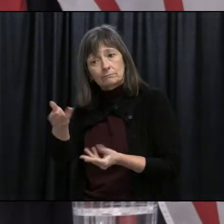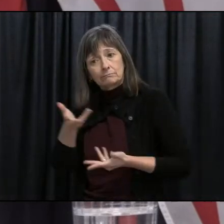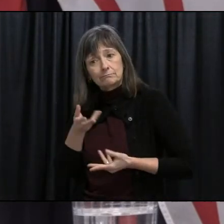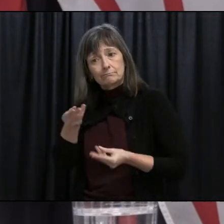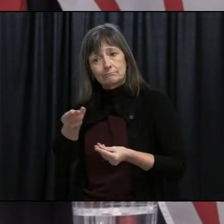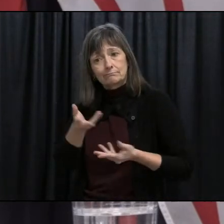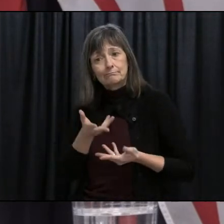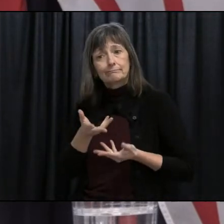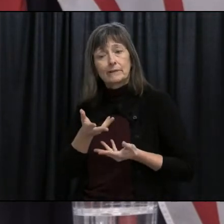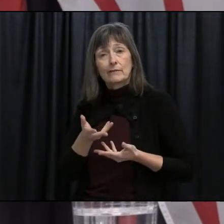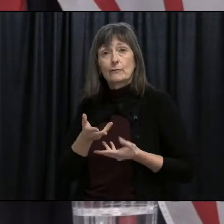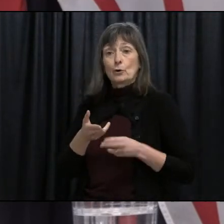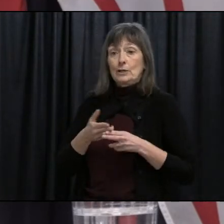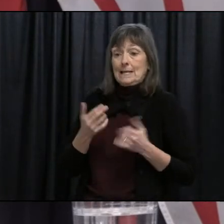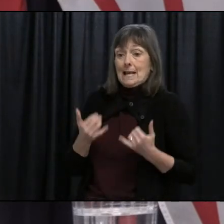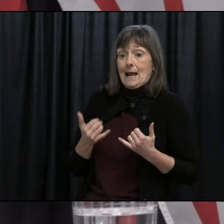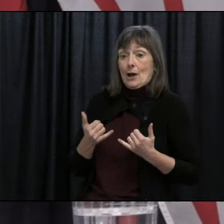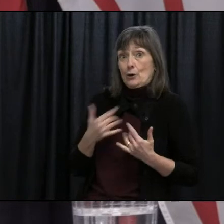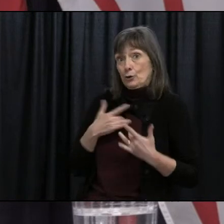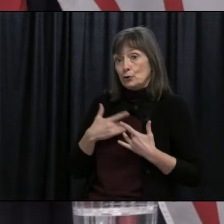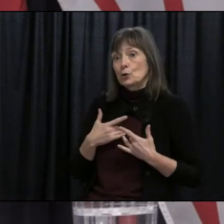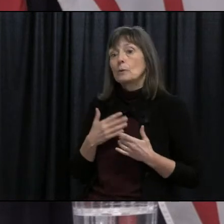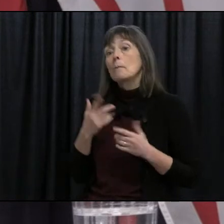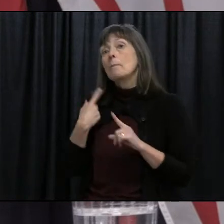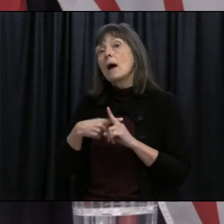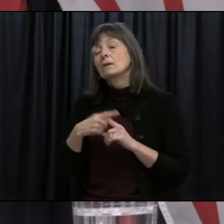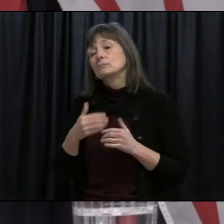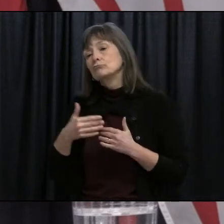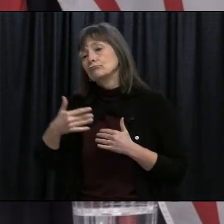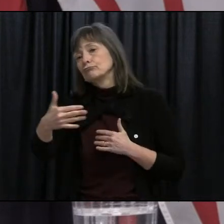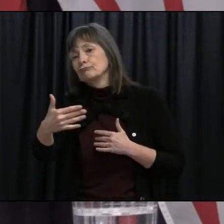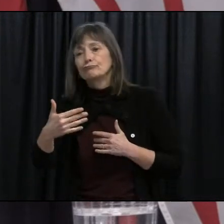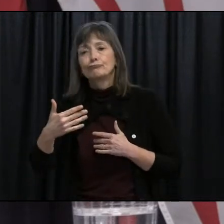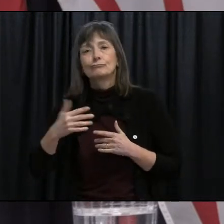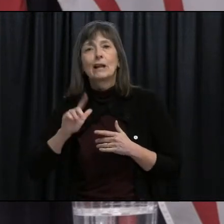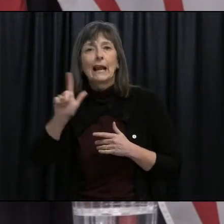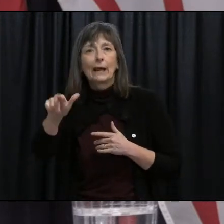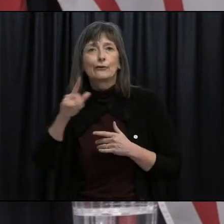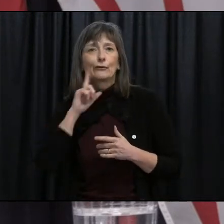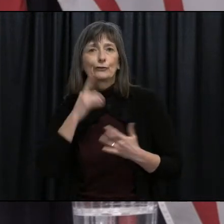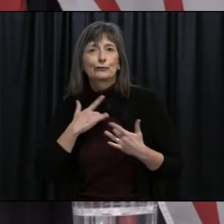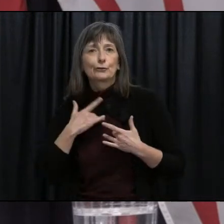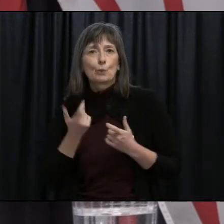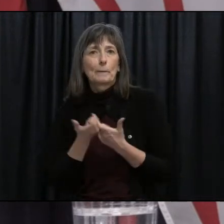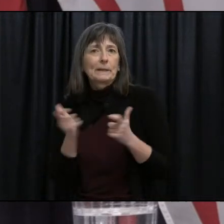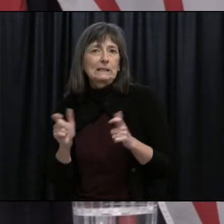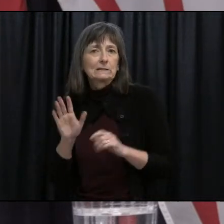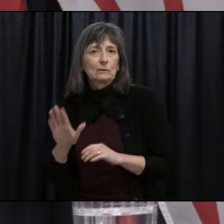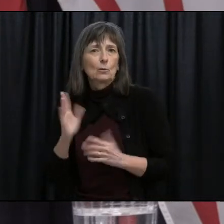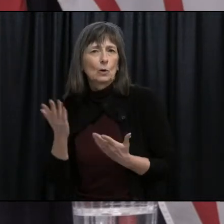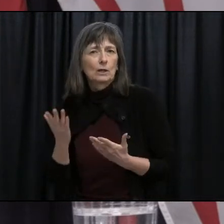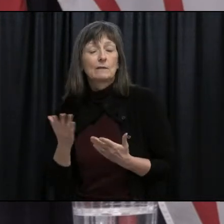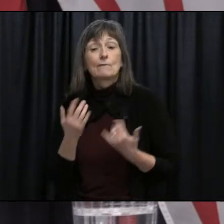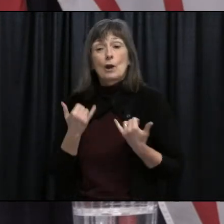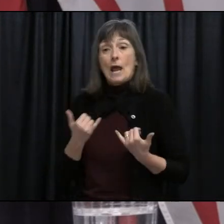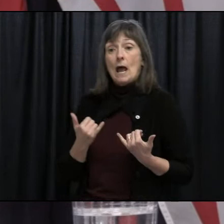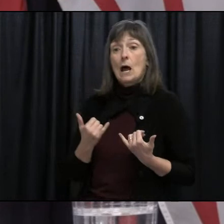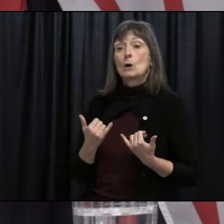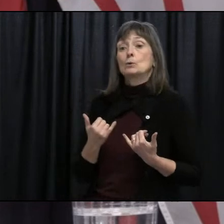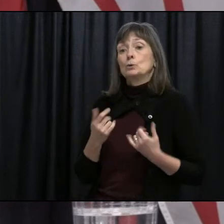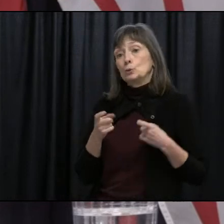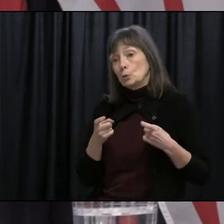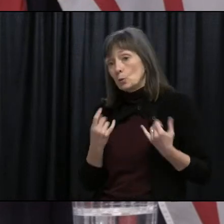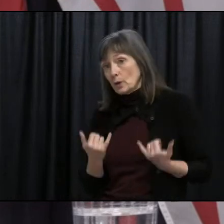and long-term concerns, and we committed to helping them navigate the short-term